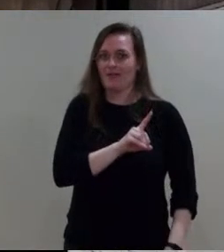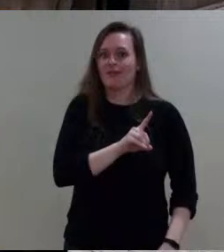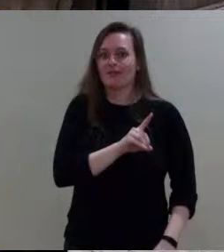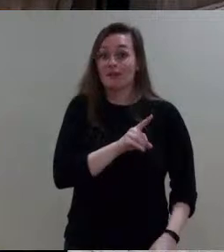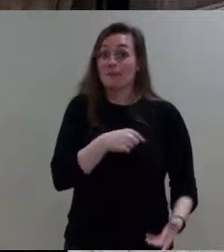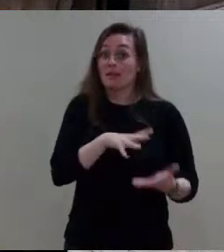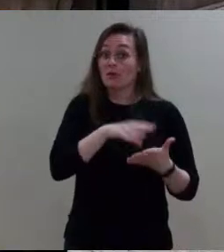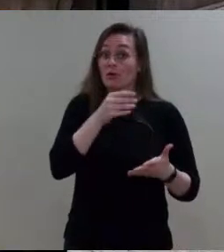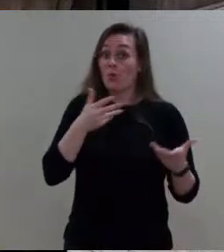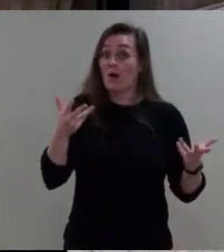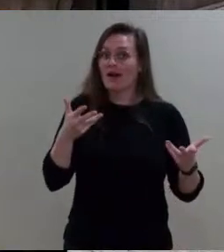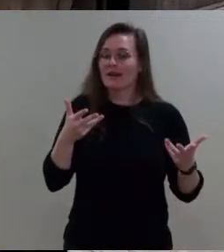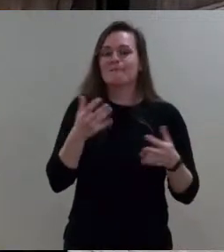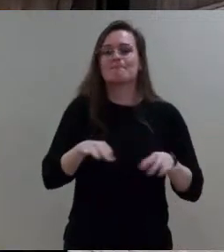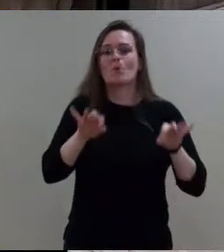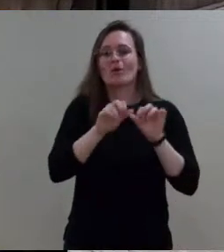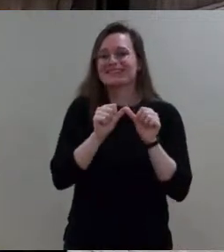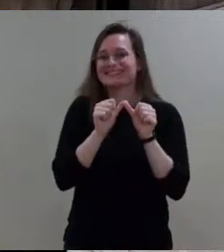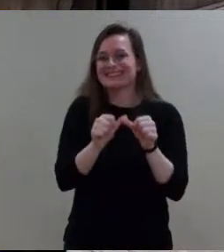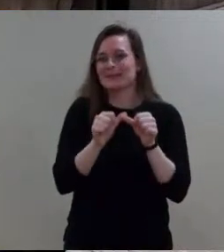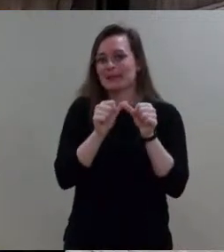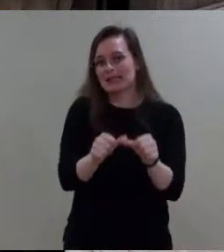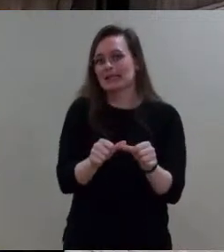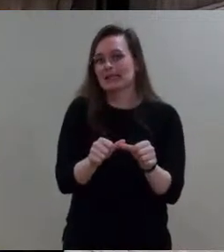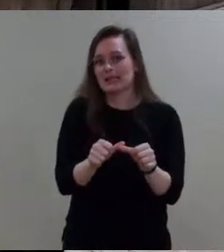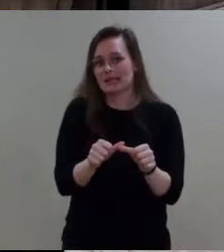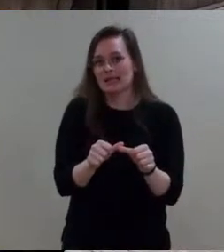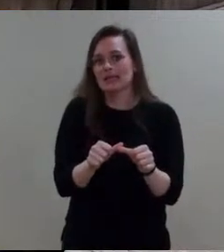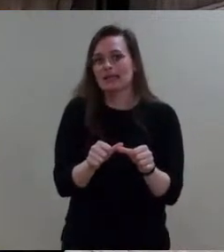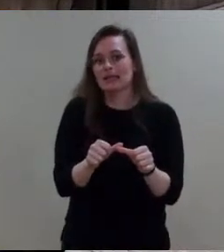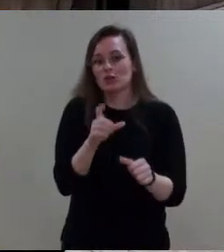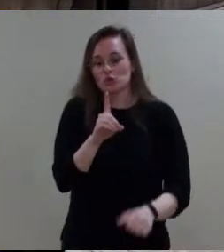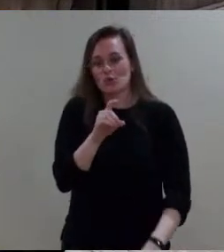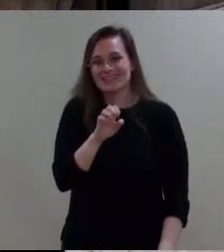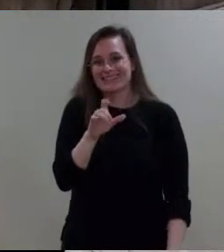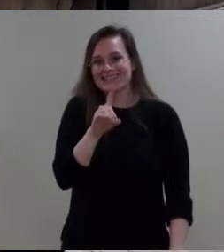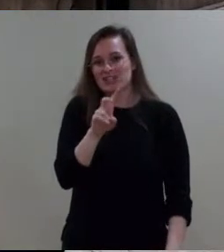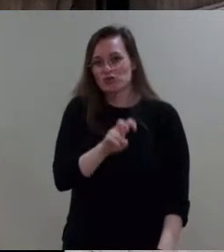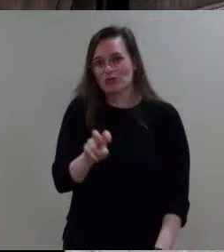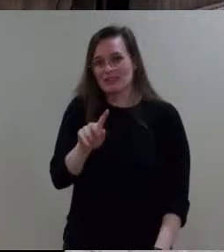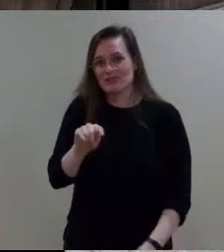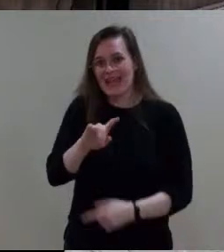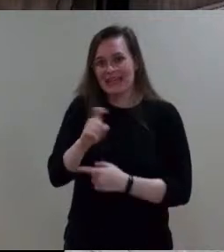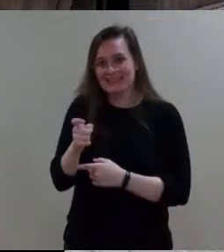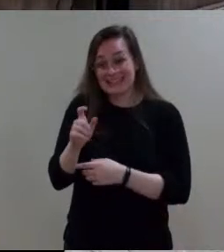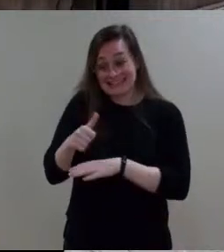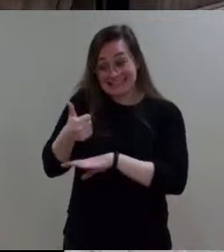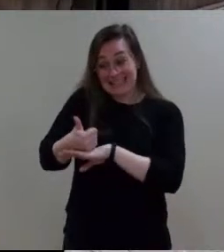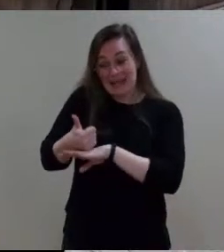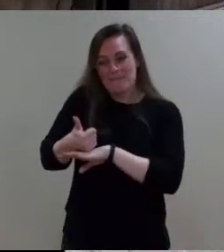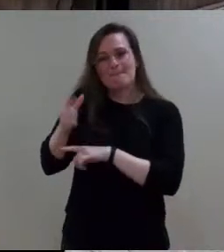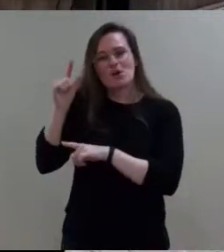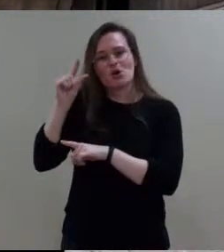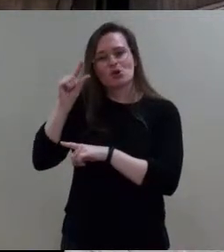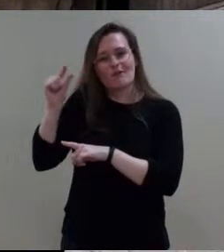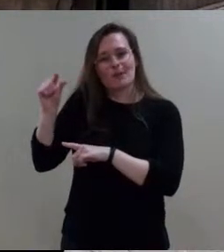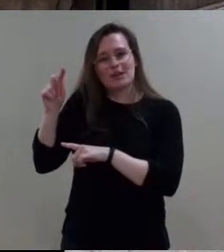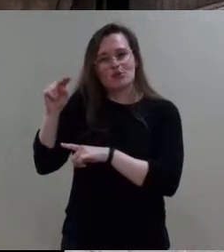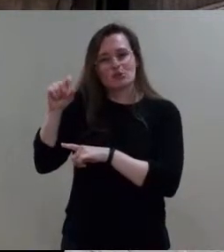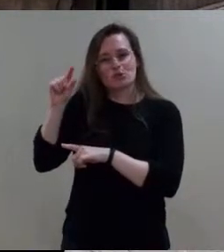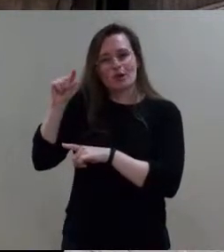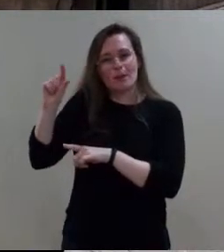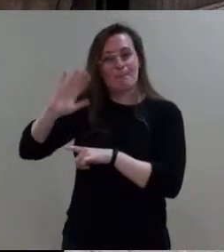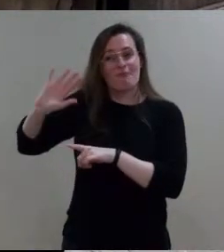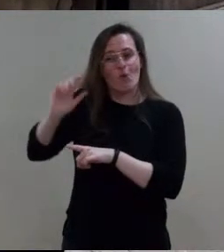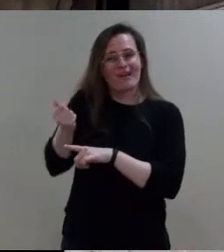consider sustainability. And the de-transfer tax was introduced by the Nova Scotia government in the late 1990s as an additional means